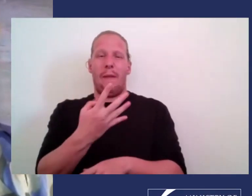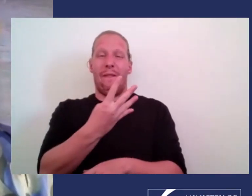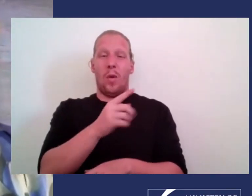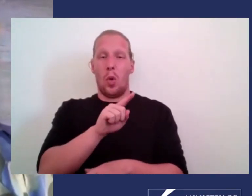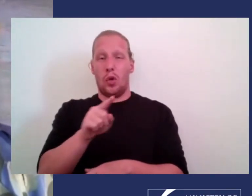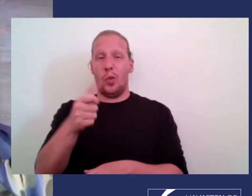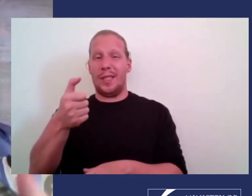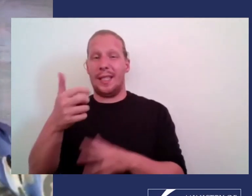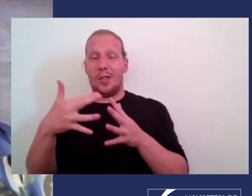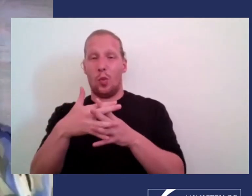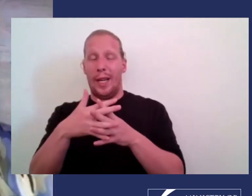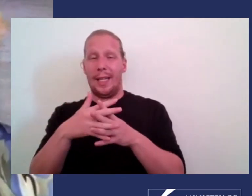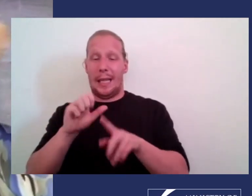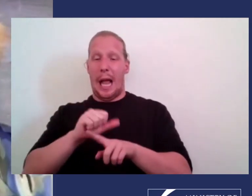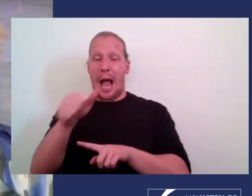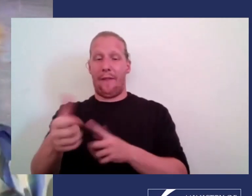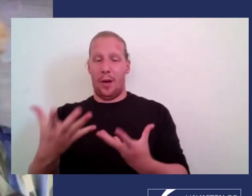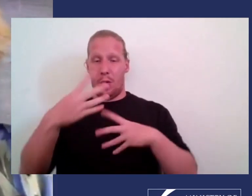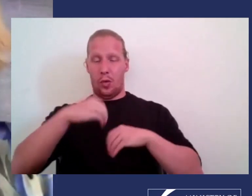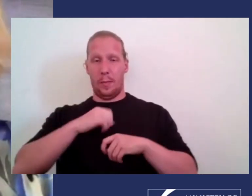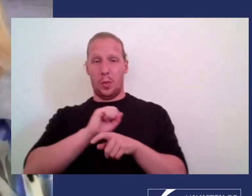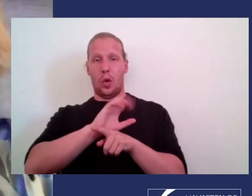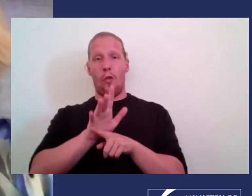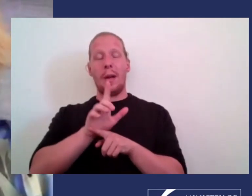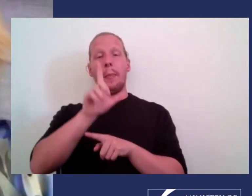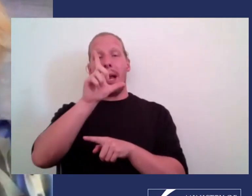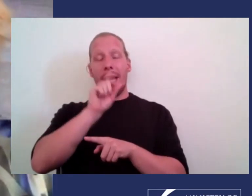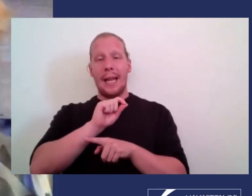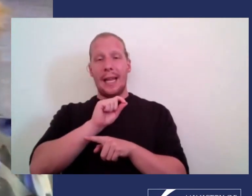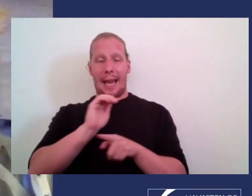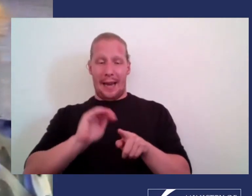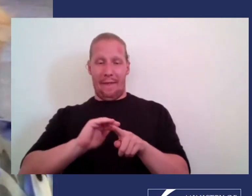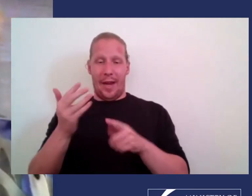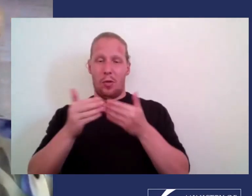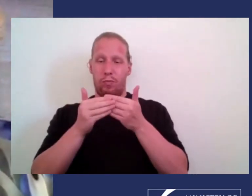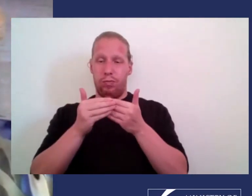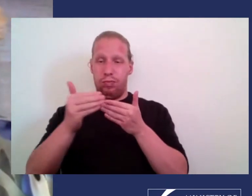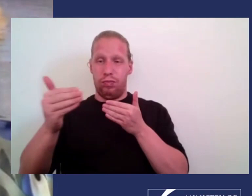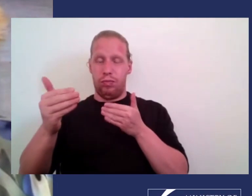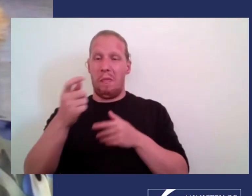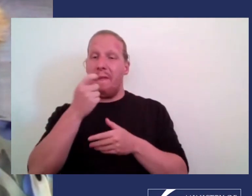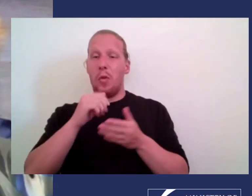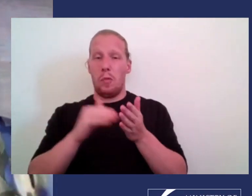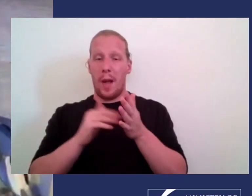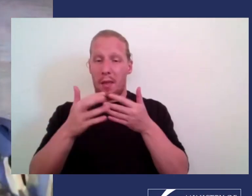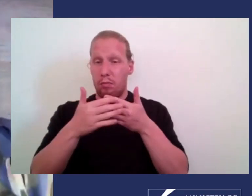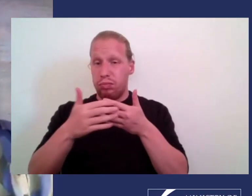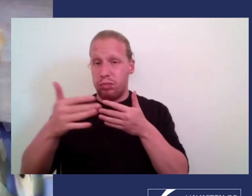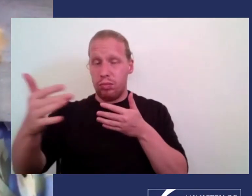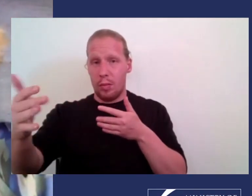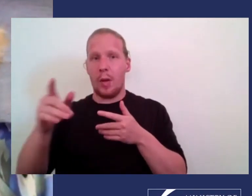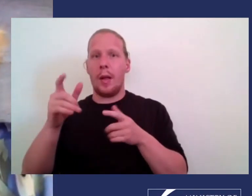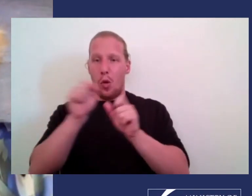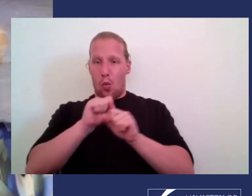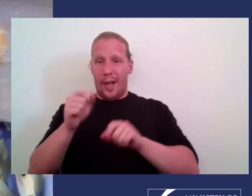an infection with COVID, and can last months. And obviously we're waiting to see how long that might last for some of the people who got COVID